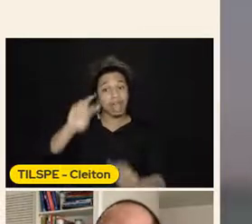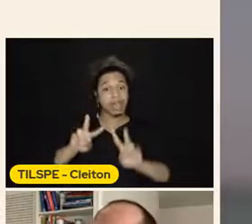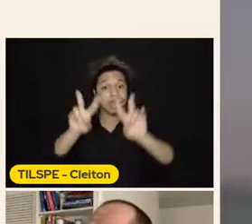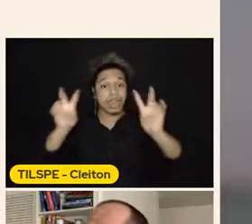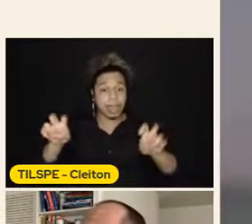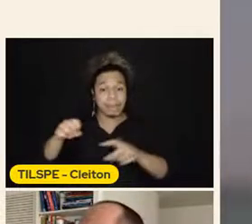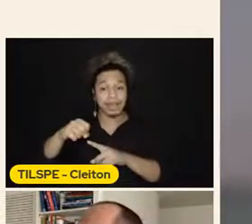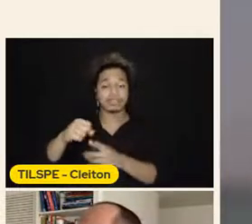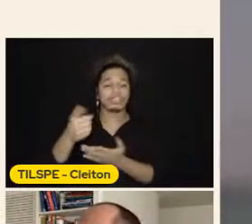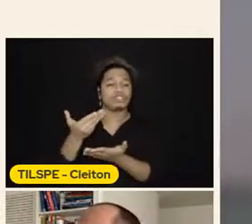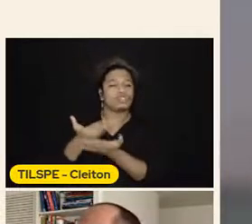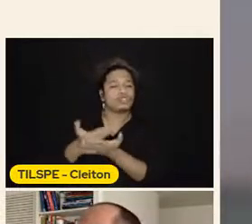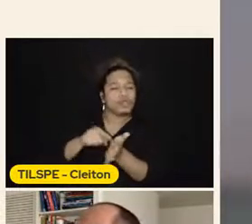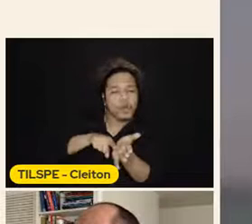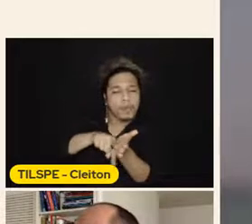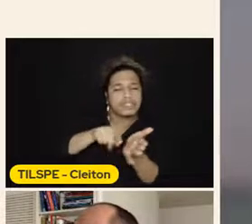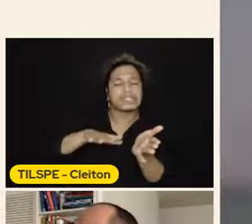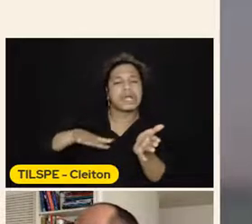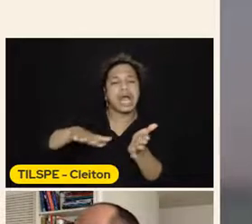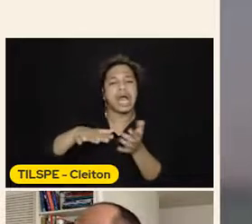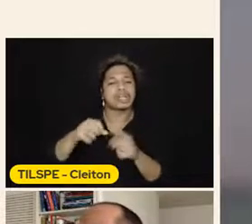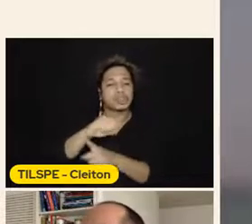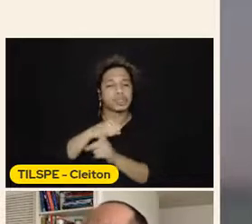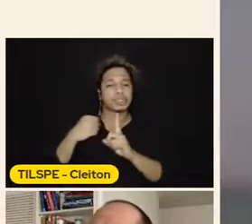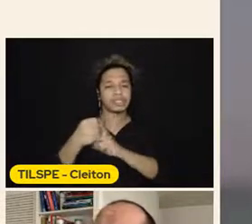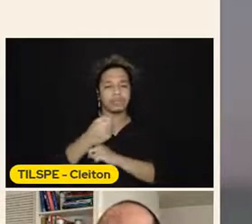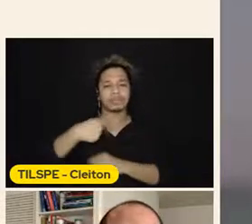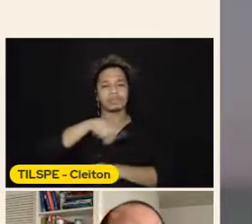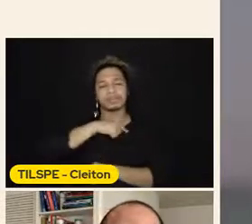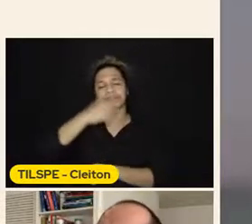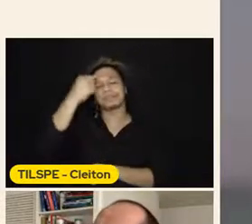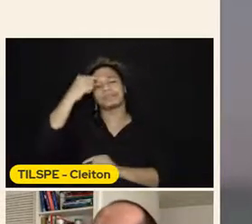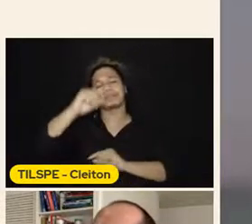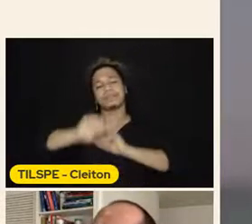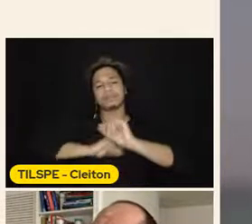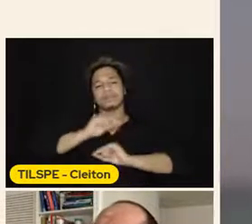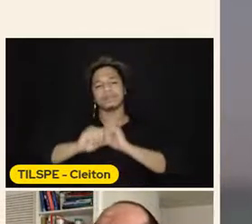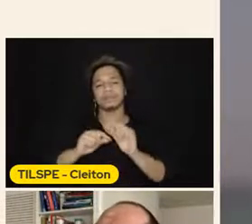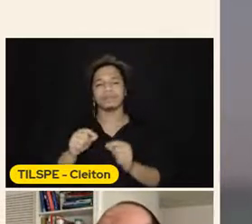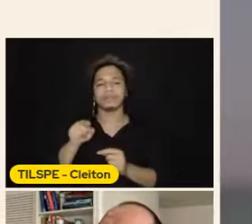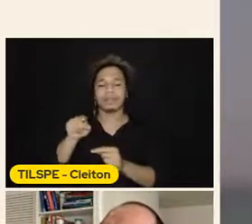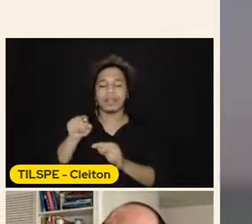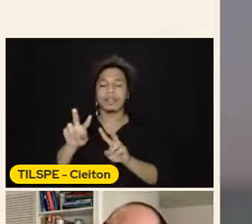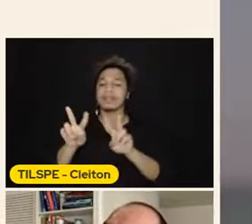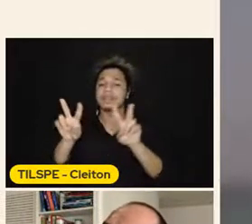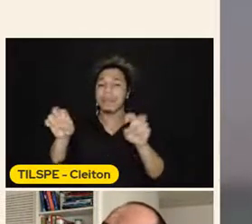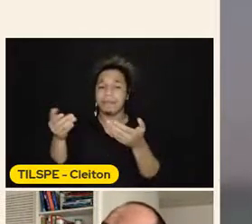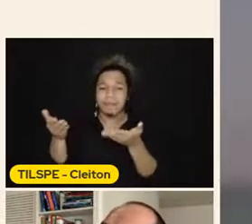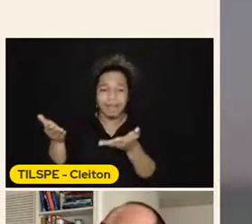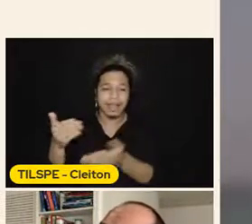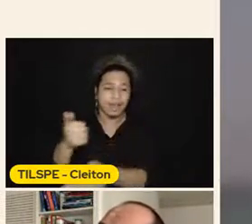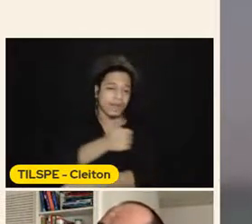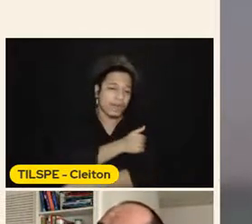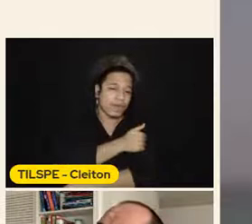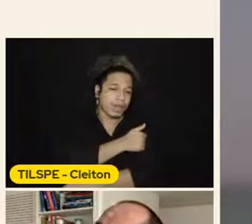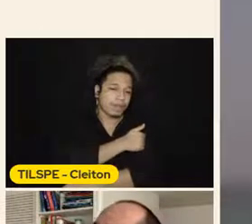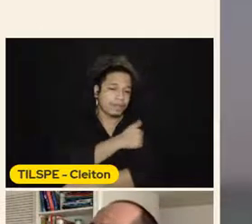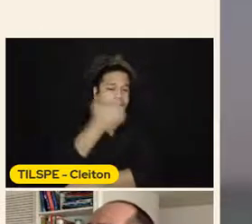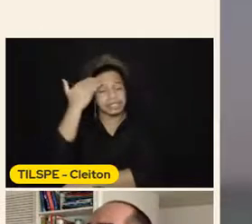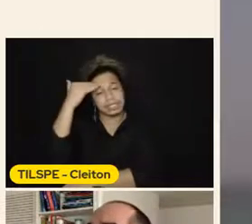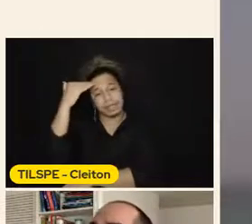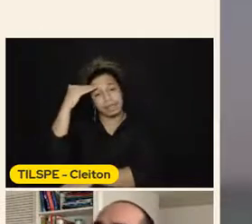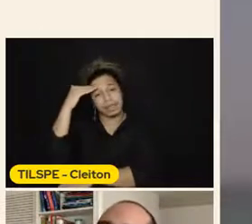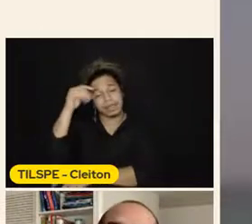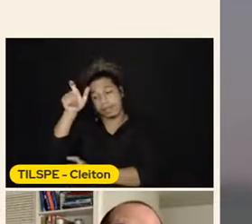social studies classroom, we can see that the content objective that we have there is students will know how people's needs